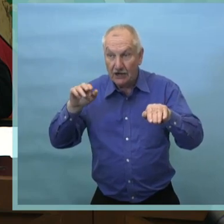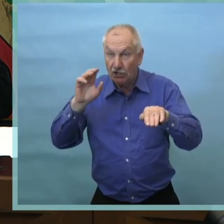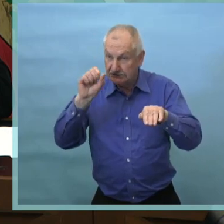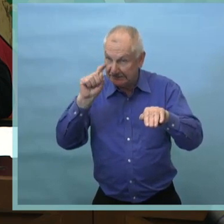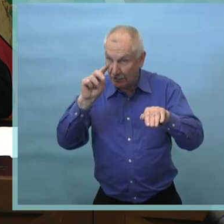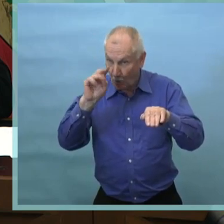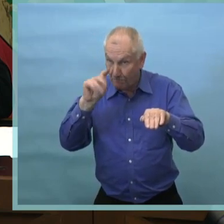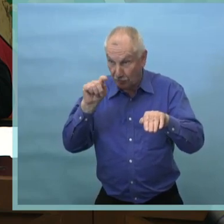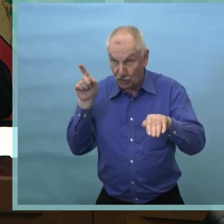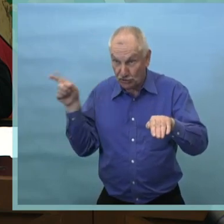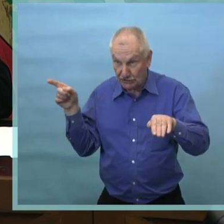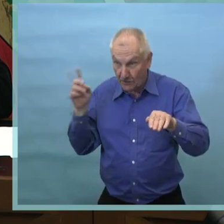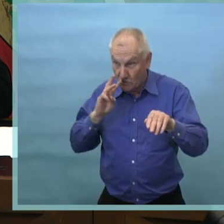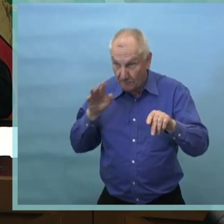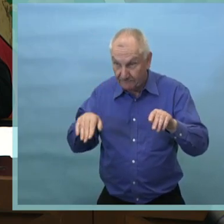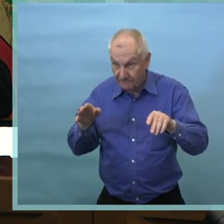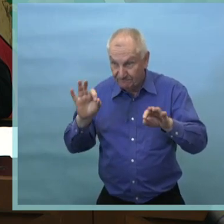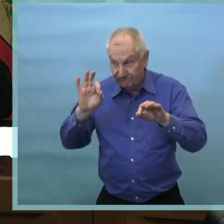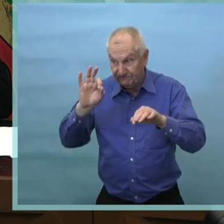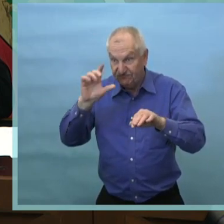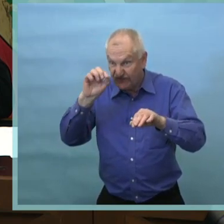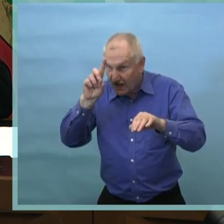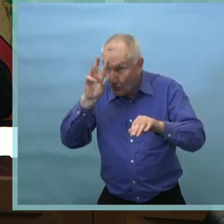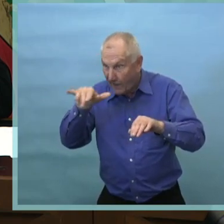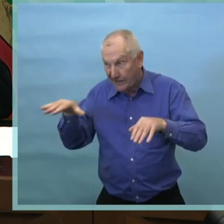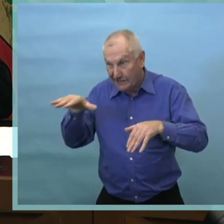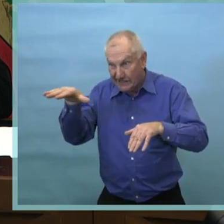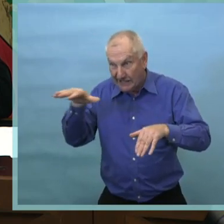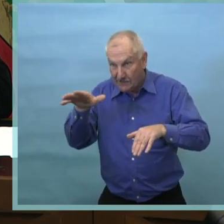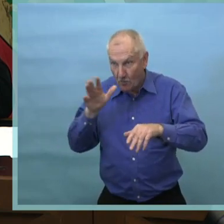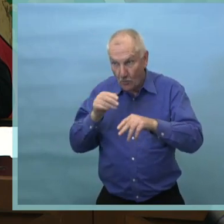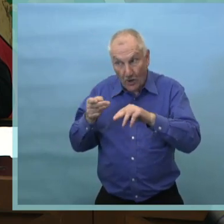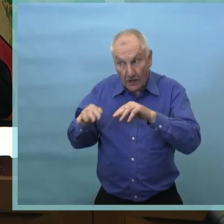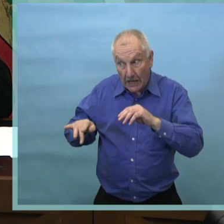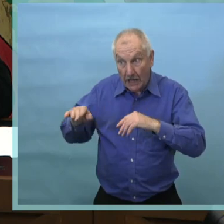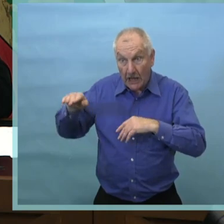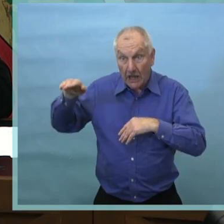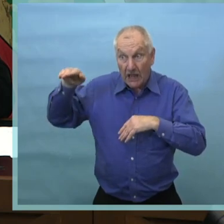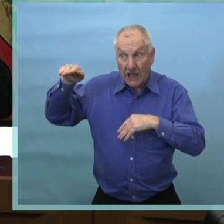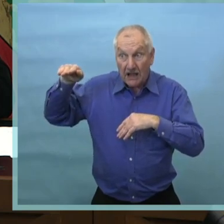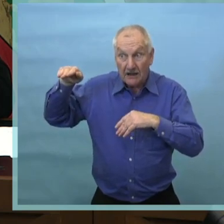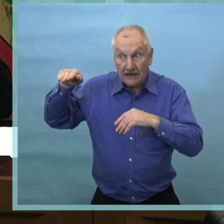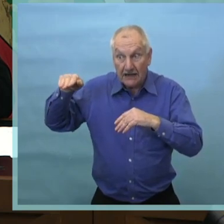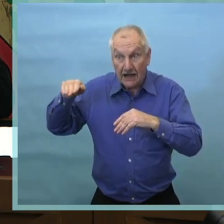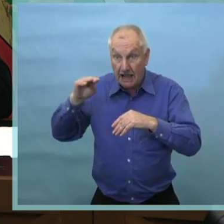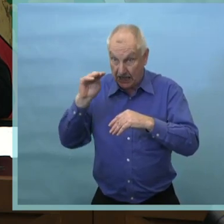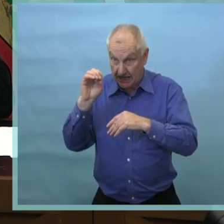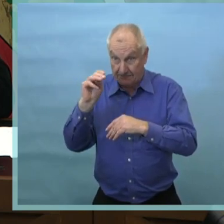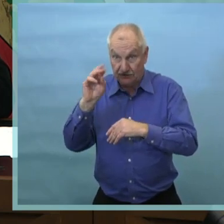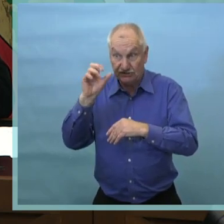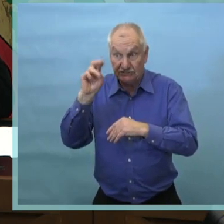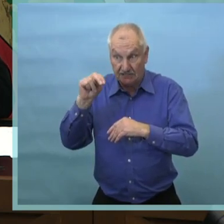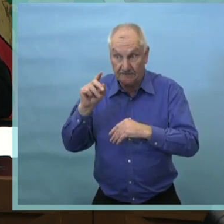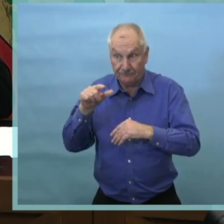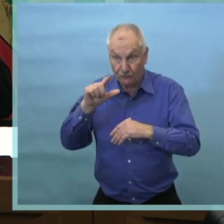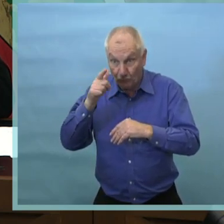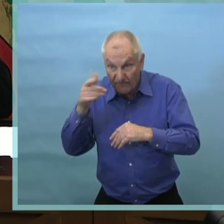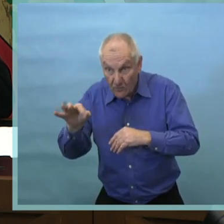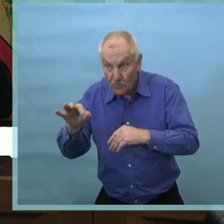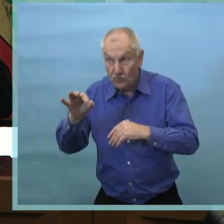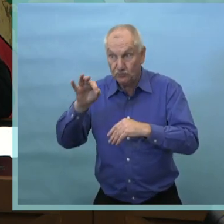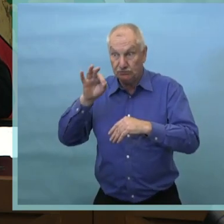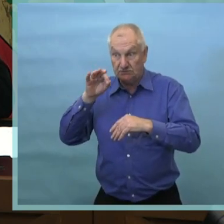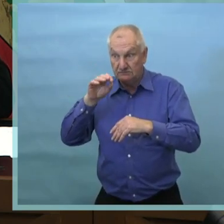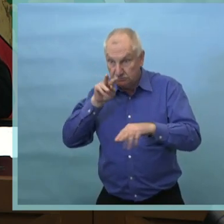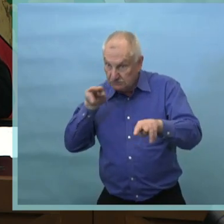from what happened in Fargo, Grand Forks, and even in Emerson is that the crest comes and goes very quickly. And if we